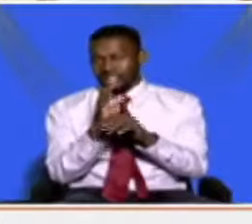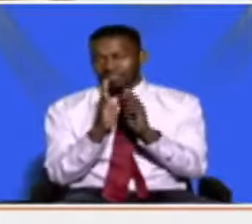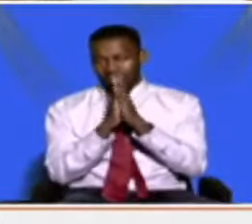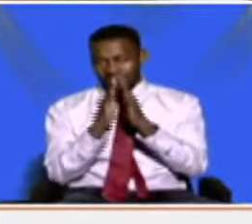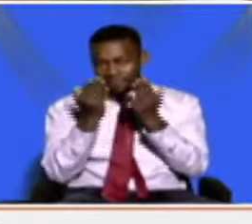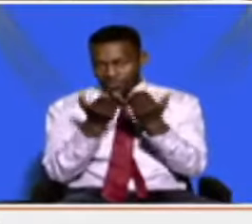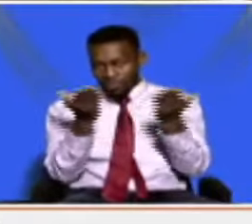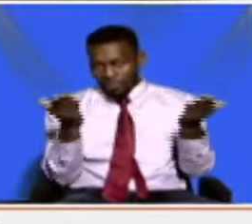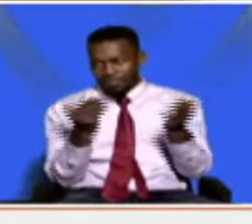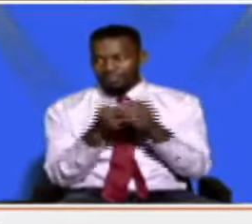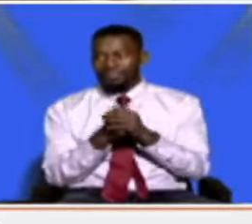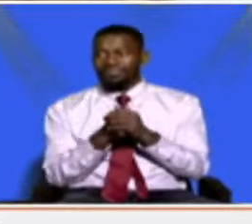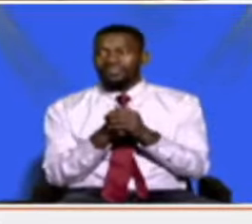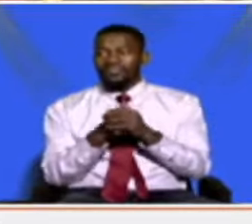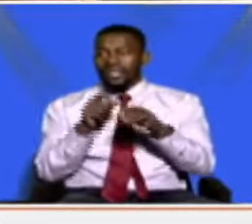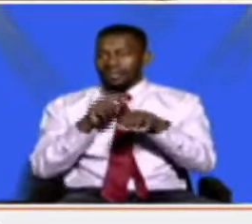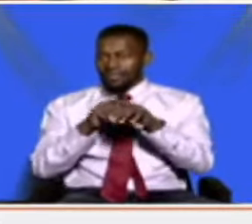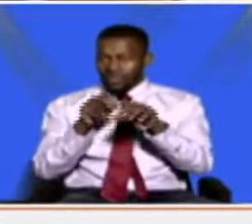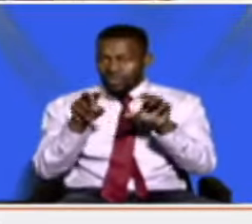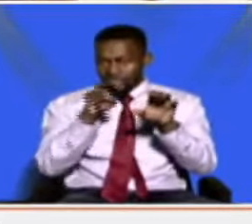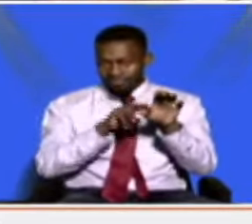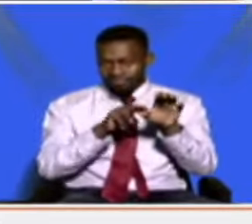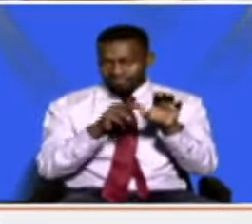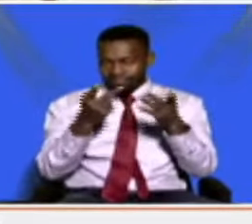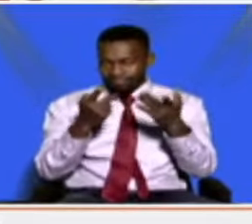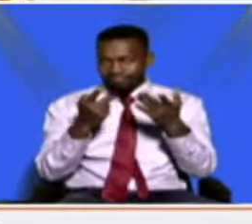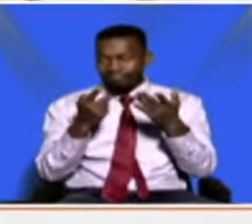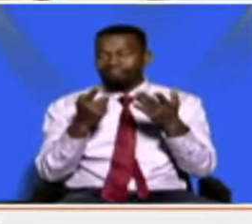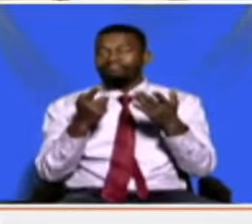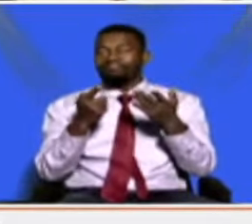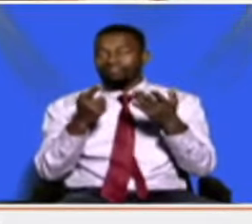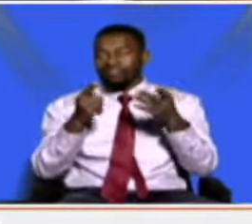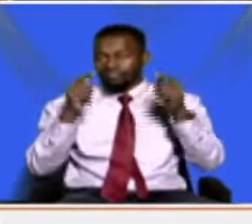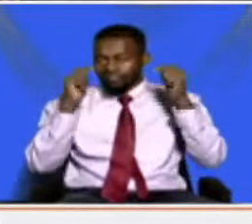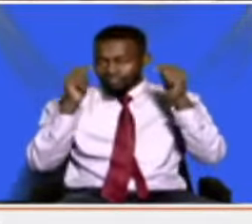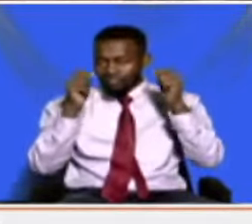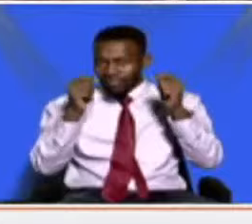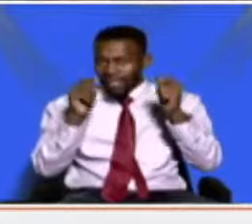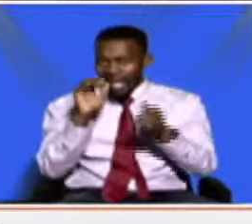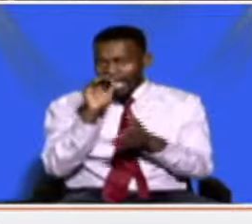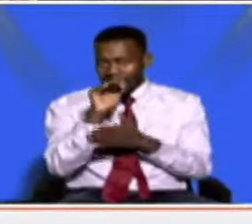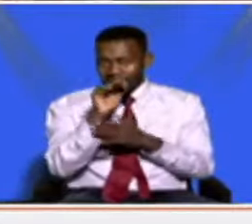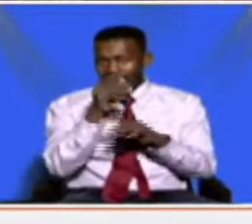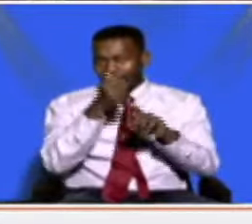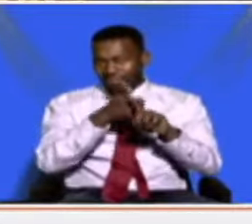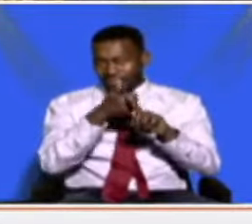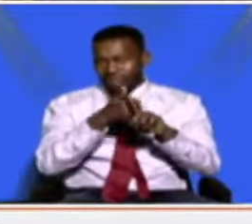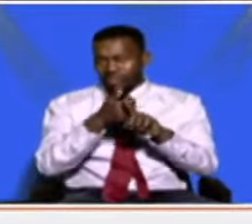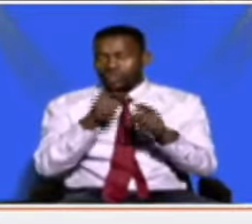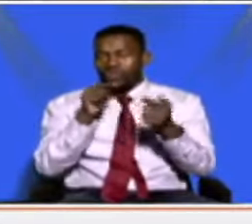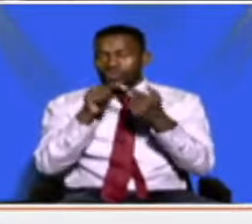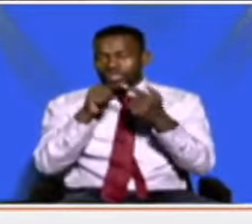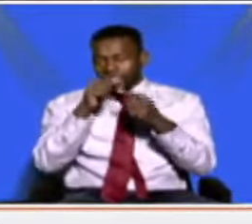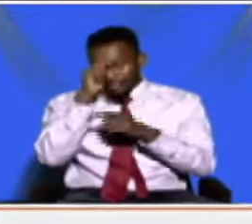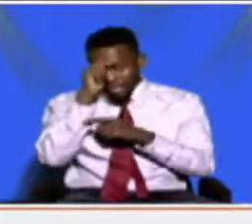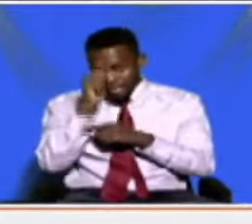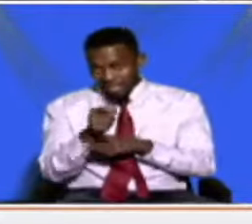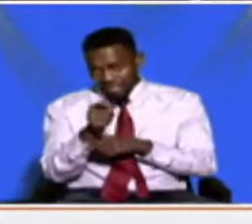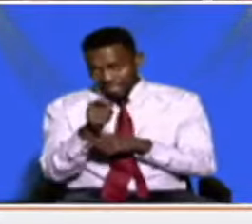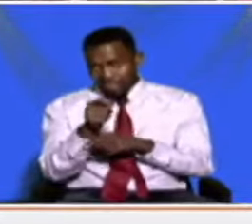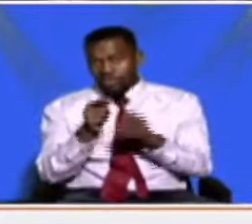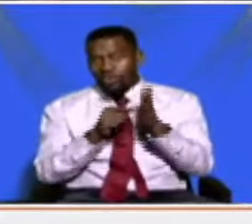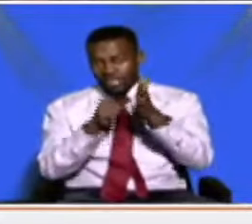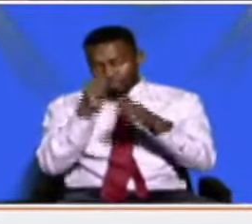the demonstration, pastors also urged the young activists to maintain respectful approaches in addressing their